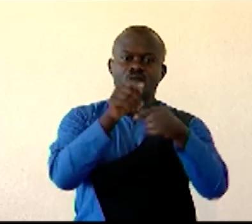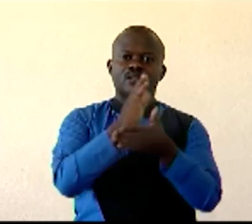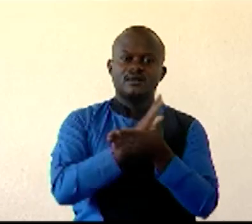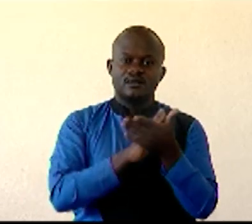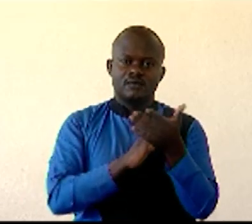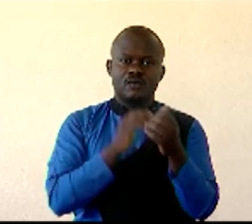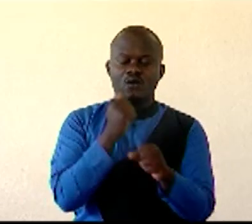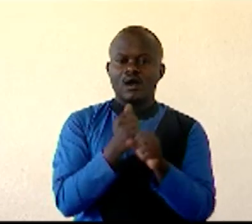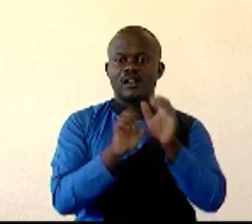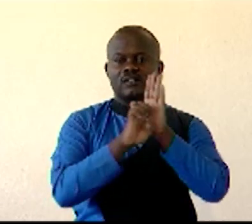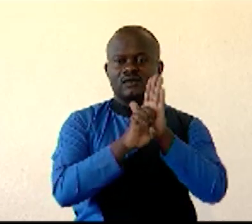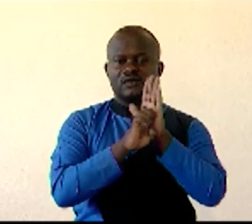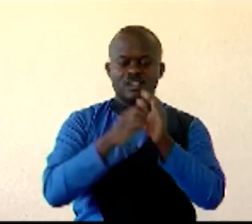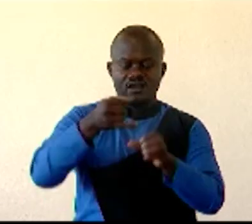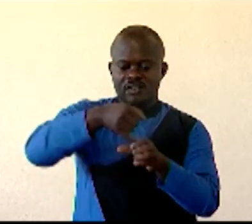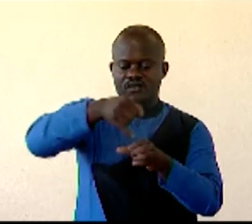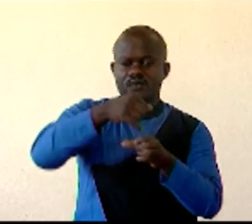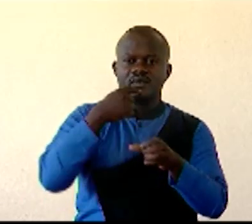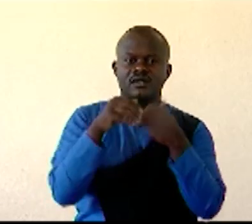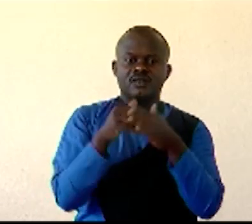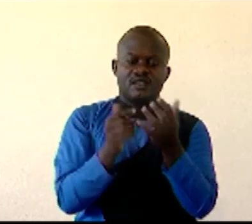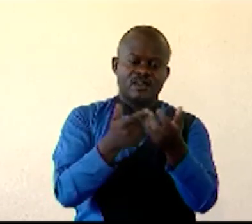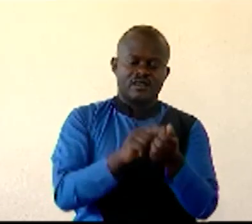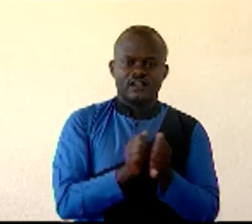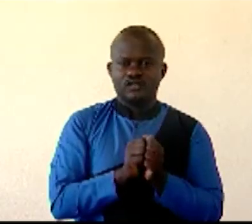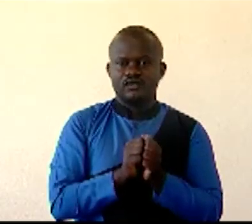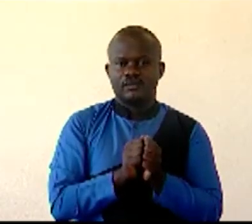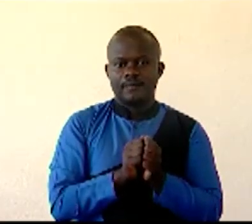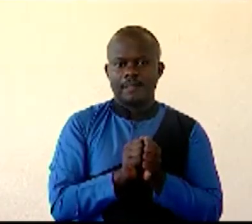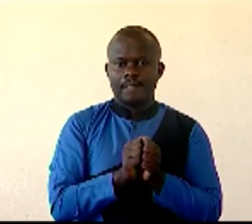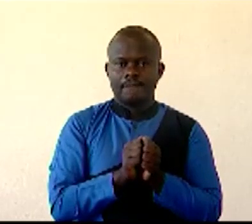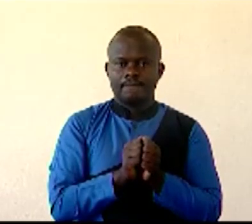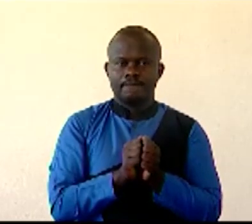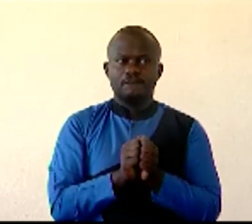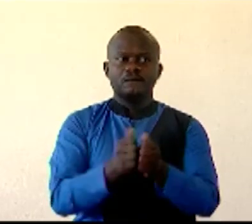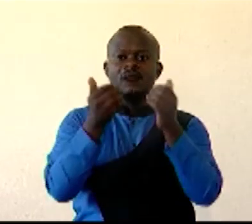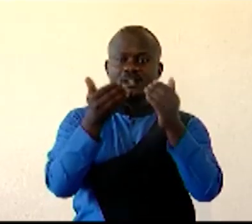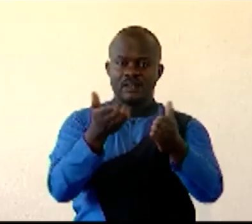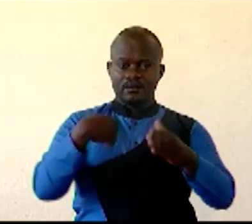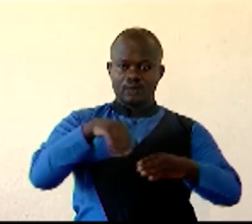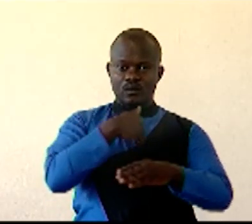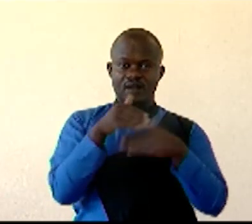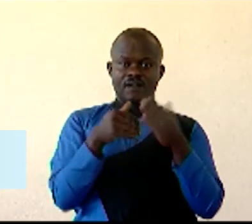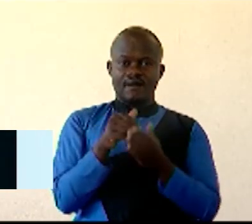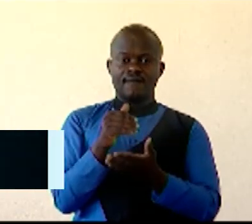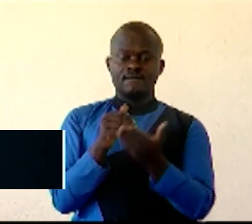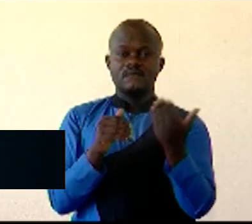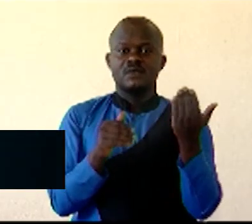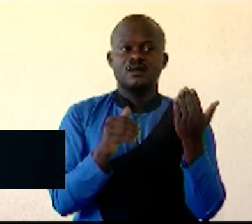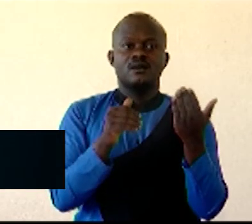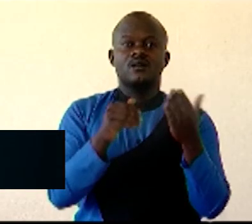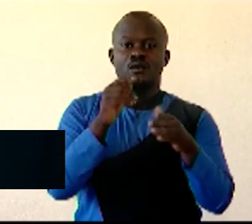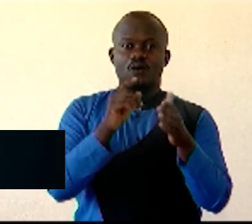worked examples involving the calculations. Here we have the first worked